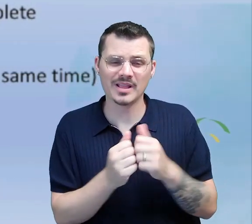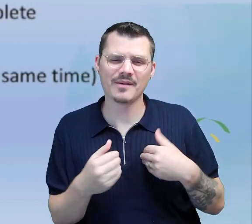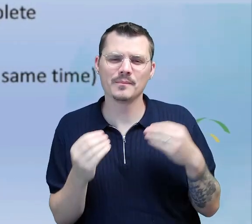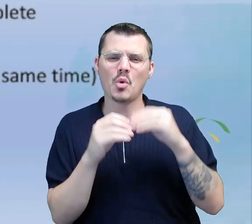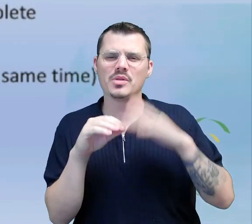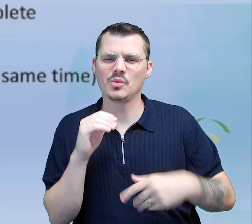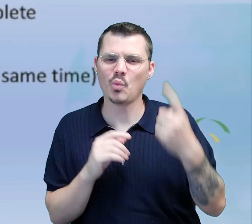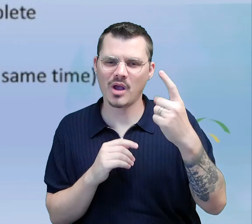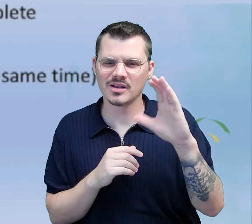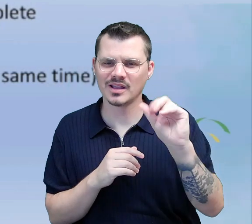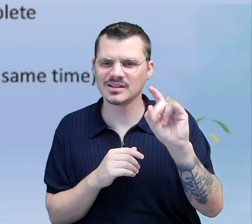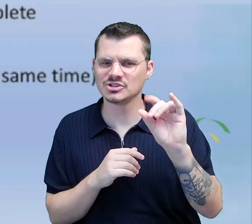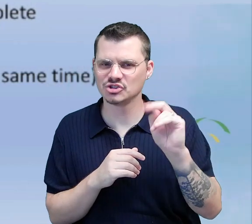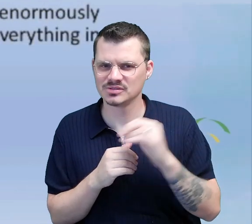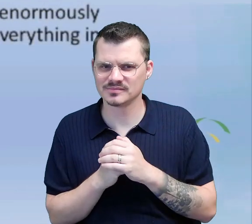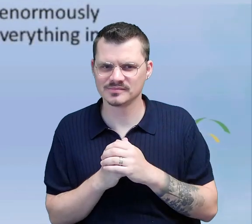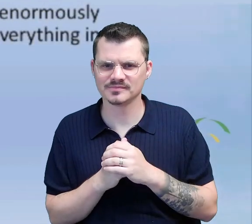than one condition, right?